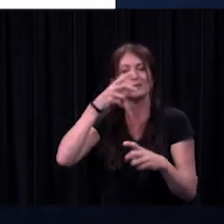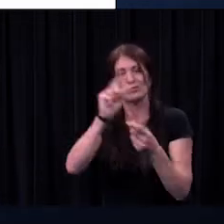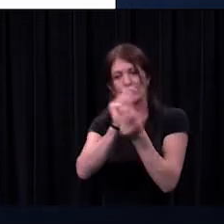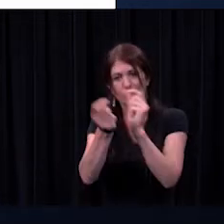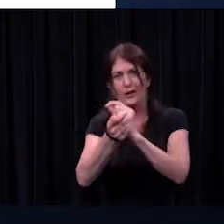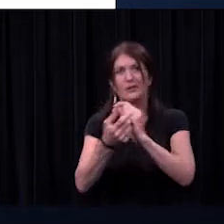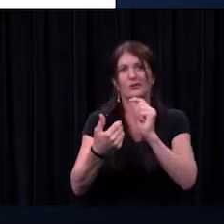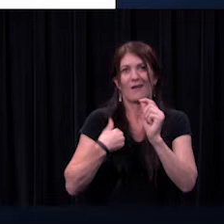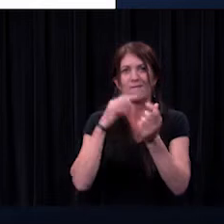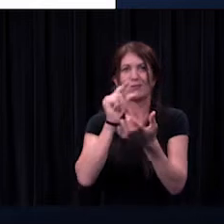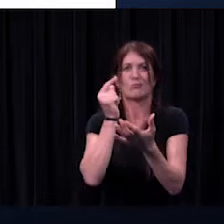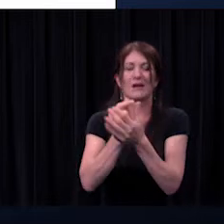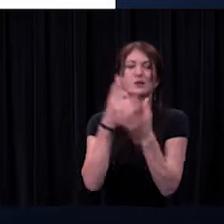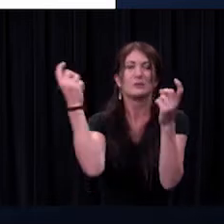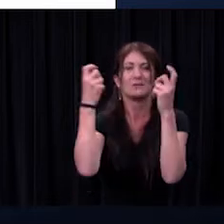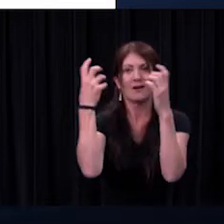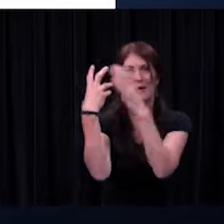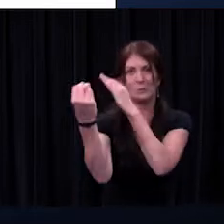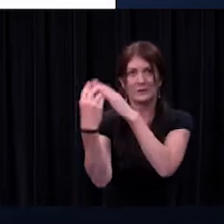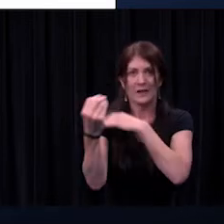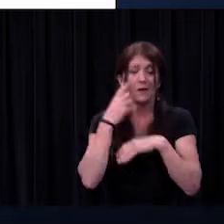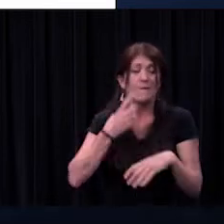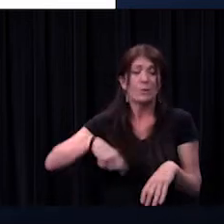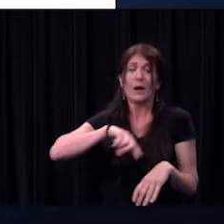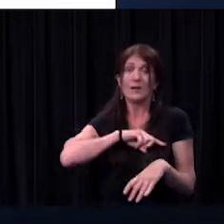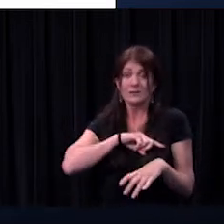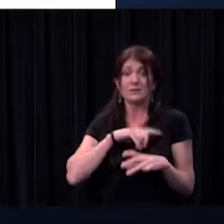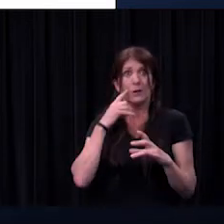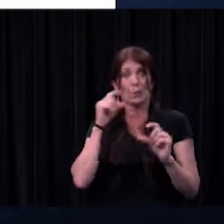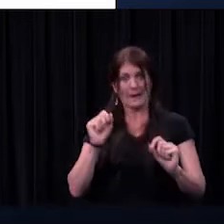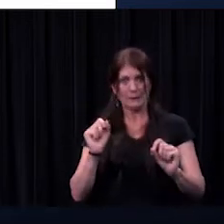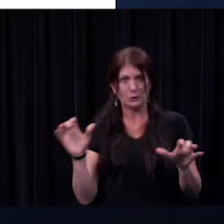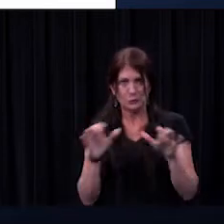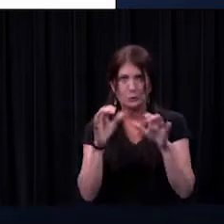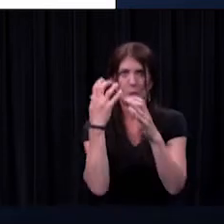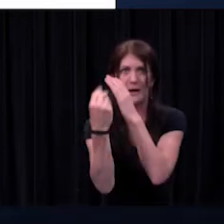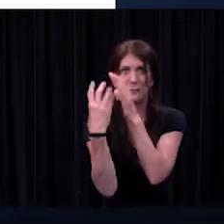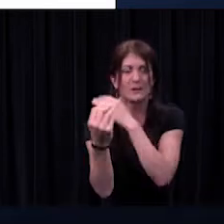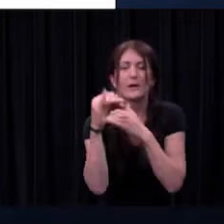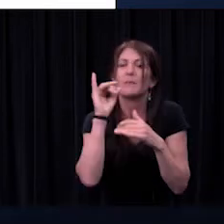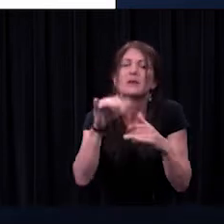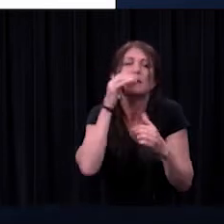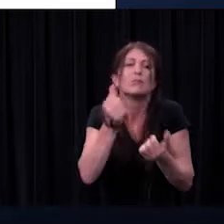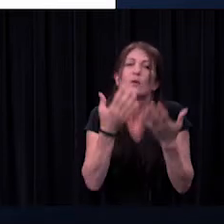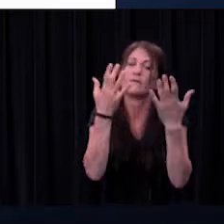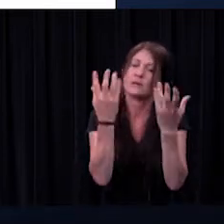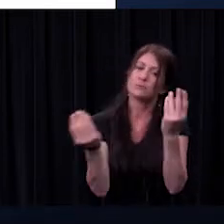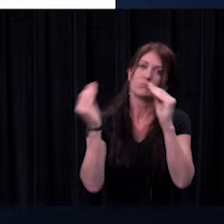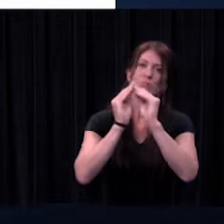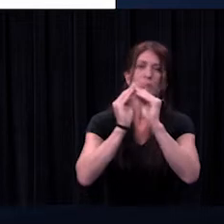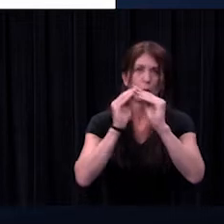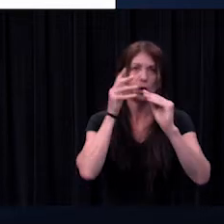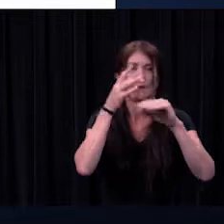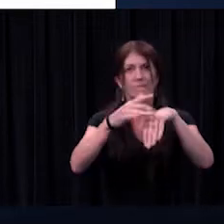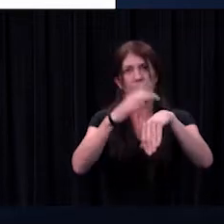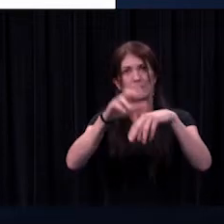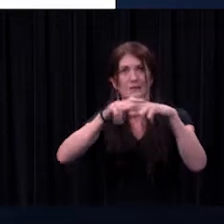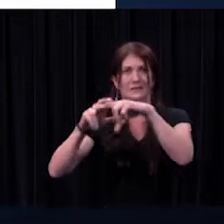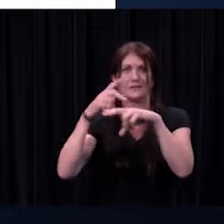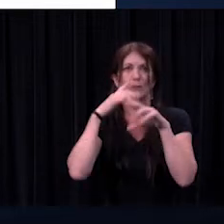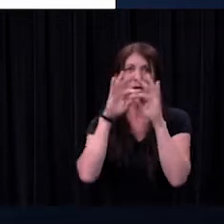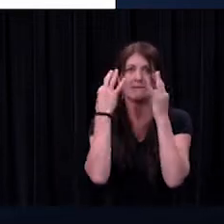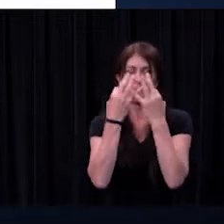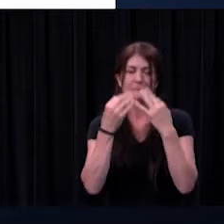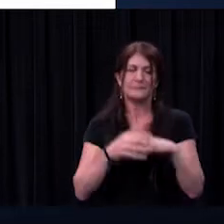are able to get outside, certainly the unlimited seating that provides for families is great. This year, for the first time, we moved